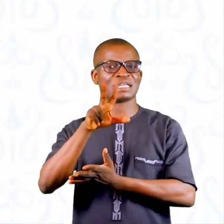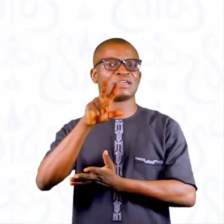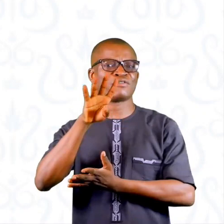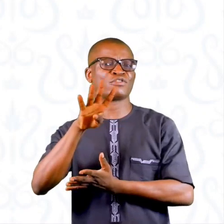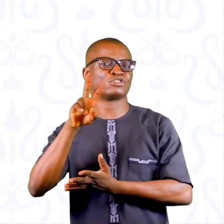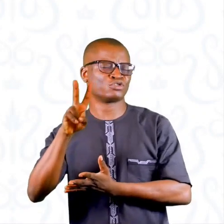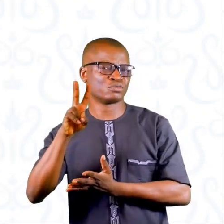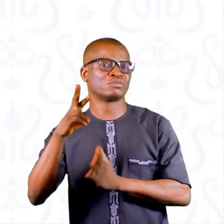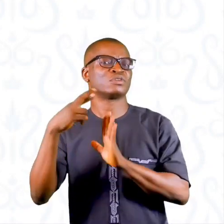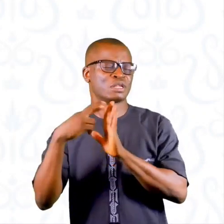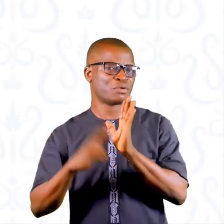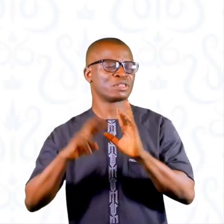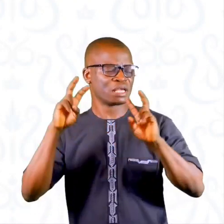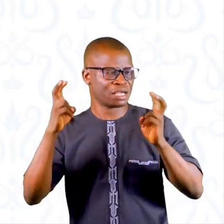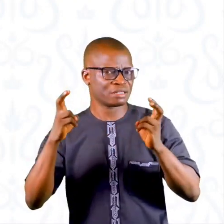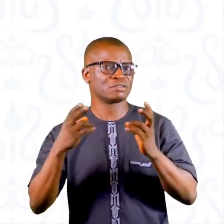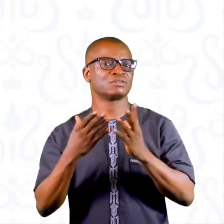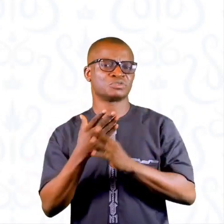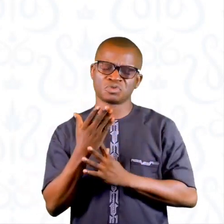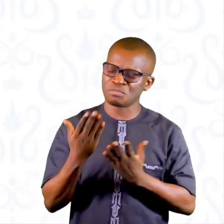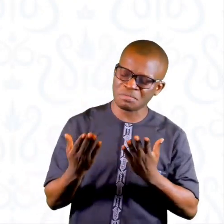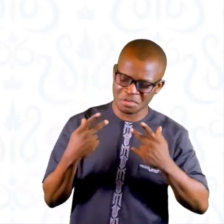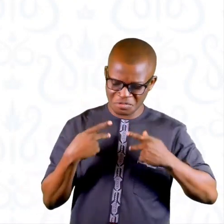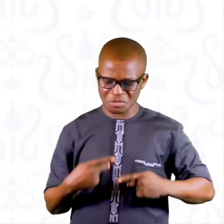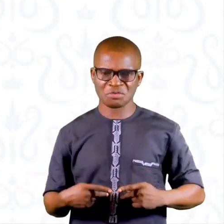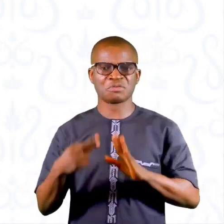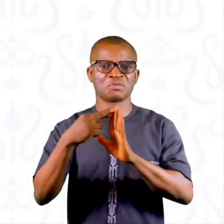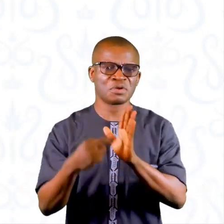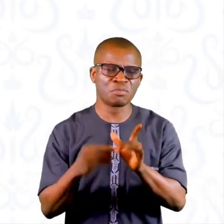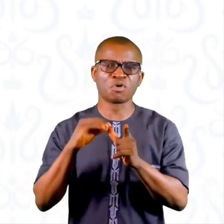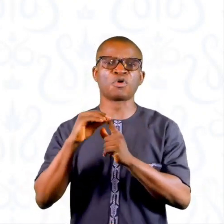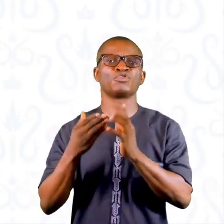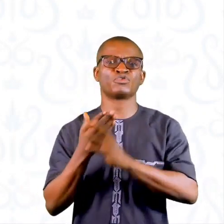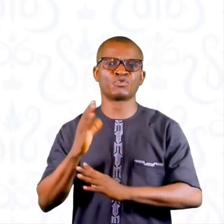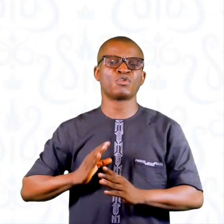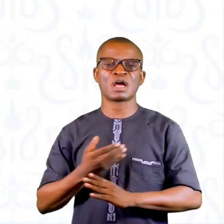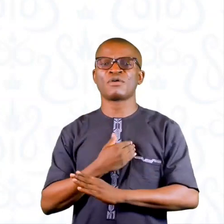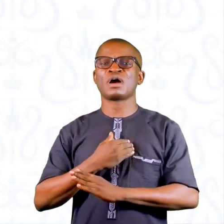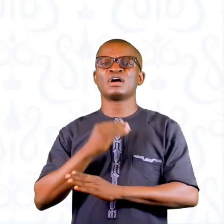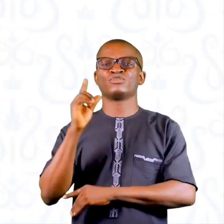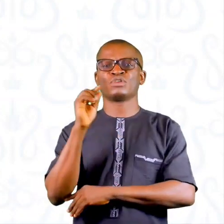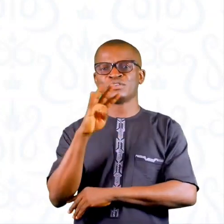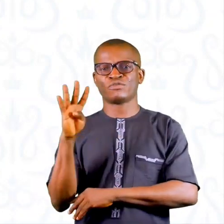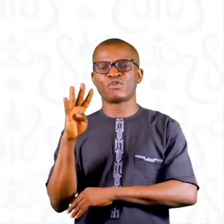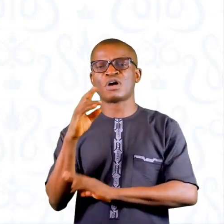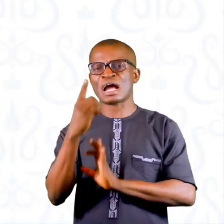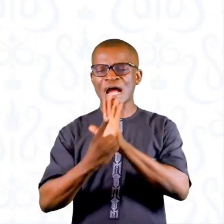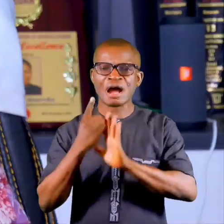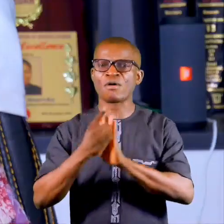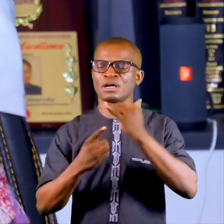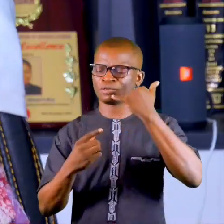1,342 reported cases through walk-ins and through our 24 hours call